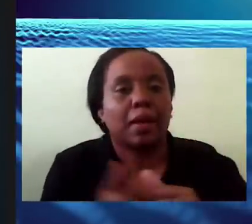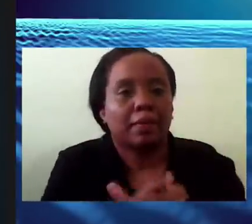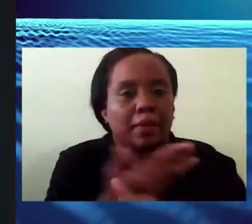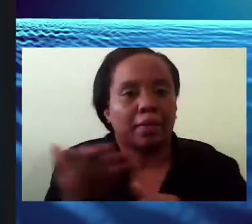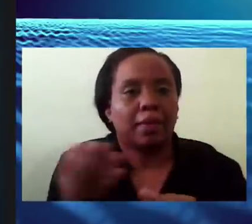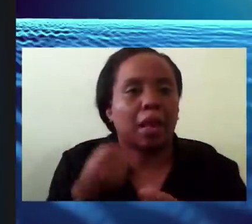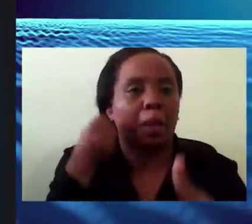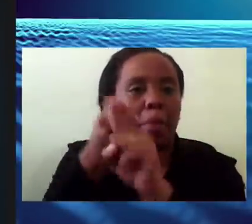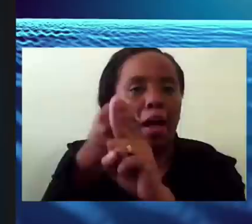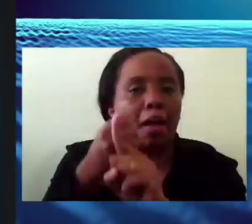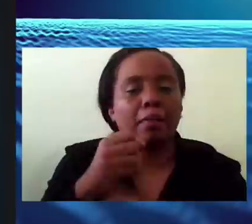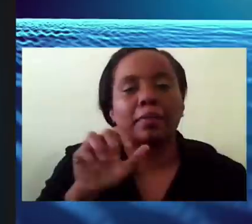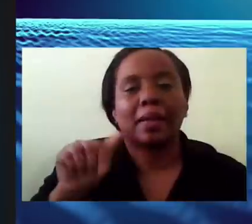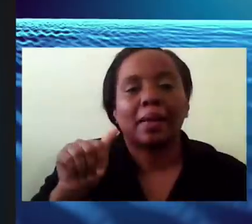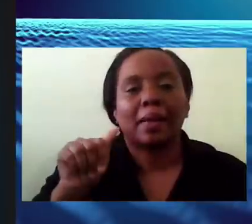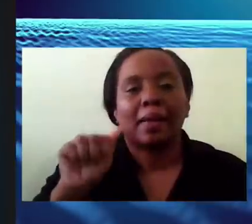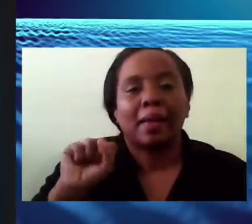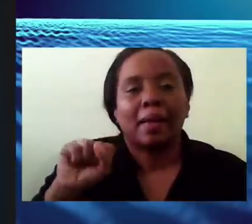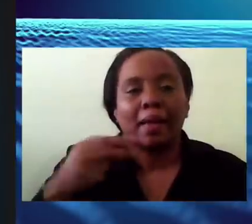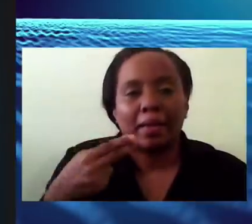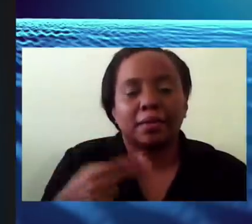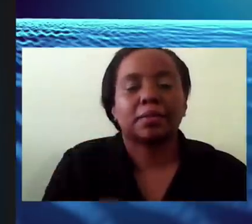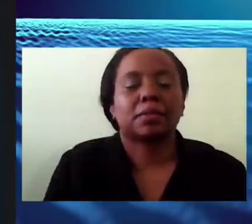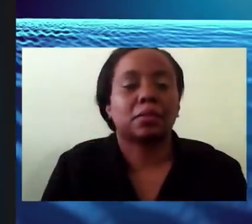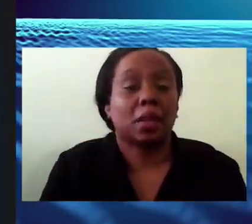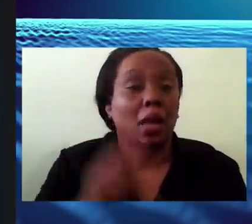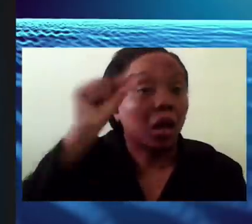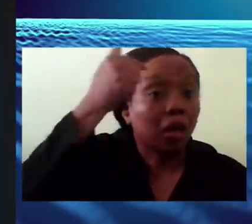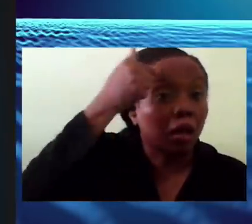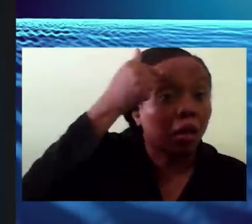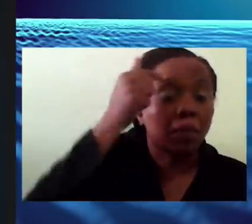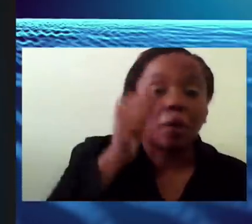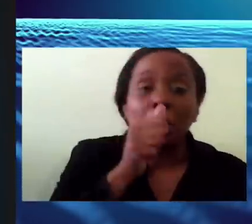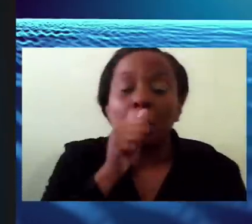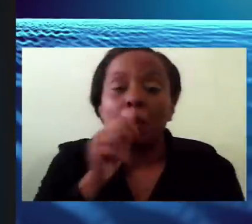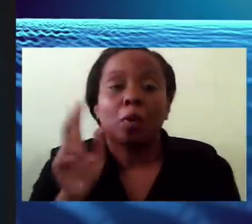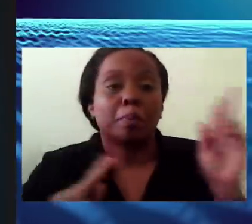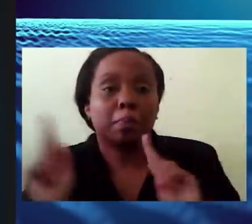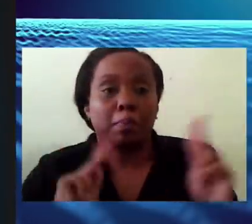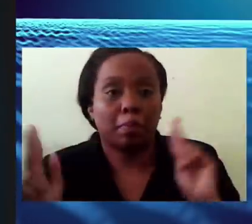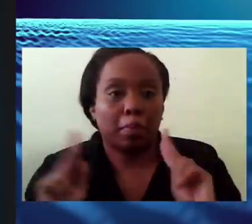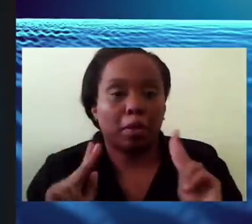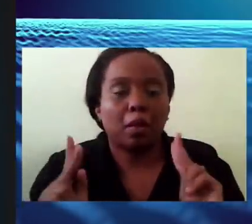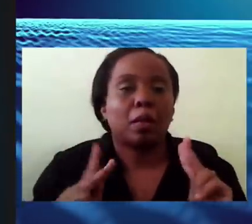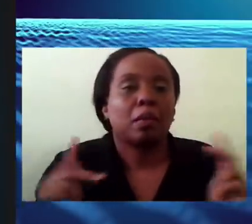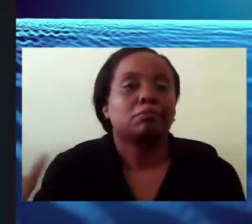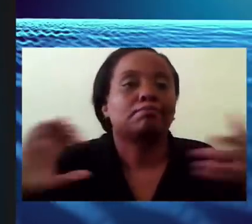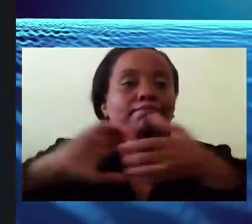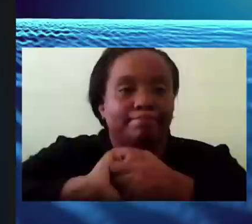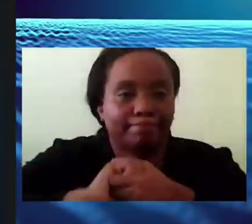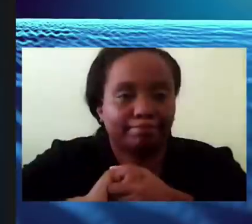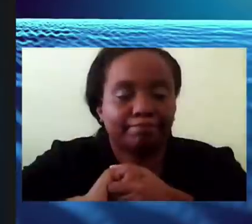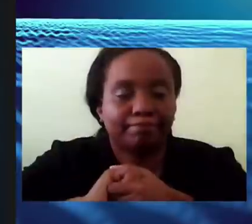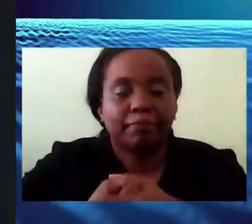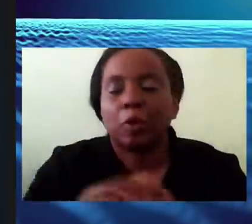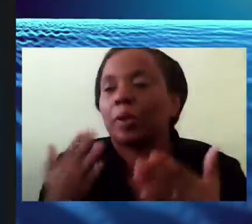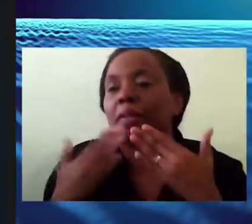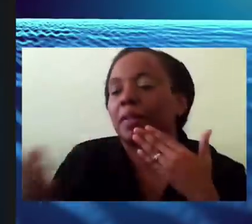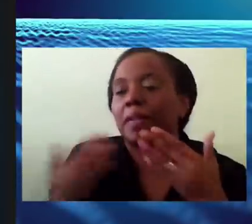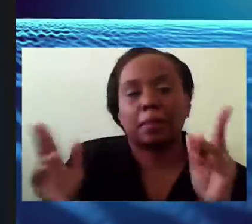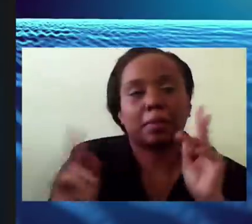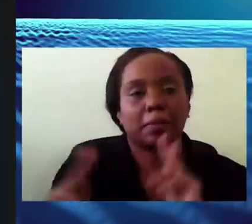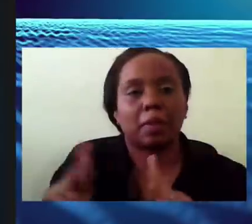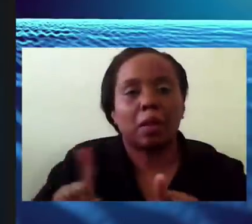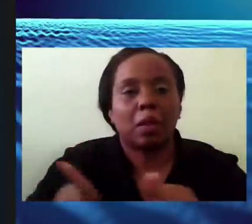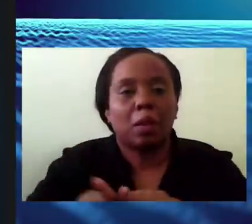The task force draws on both public and private sector experts, and we want to thank our private partners who have agreed to assist us, as well as the UN system, who are